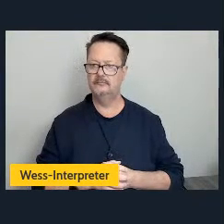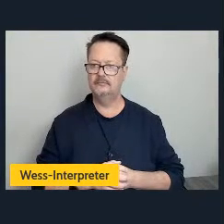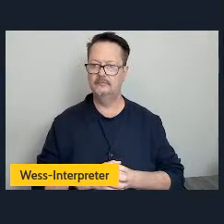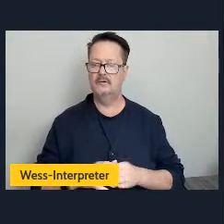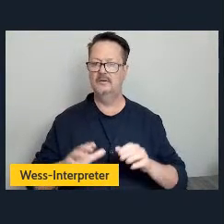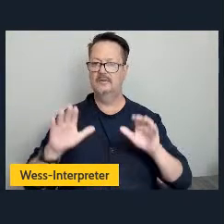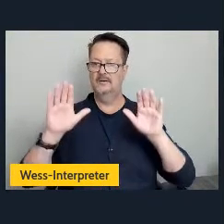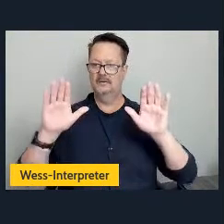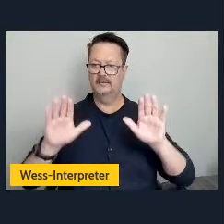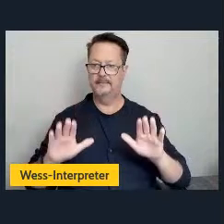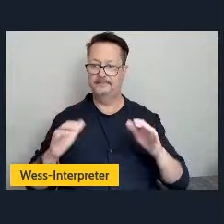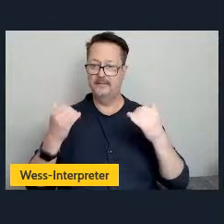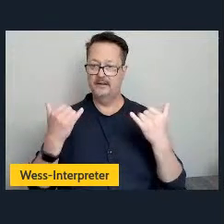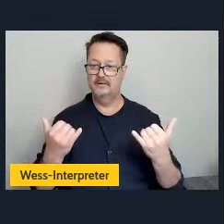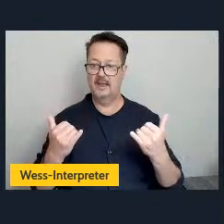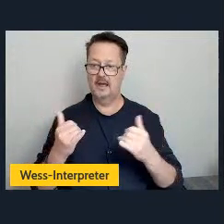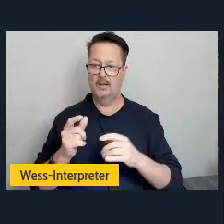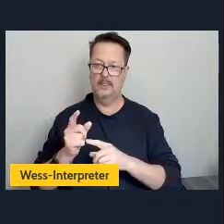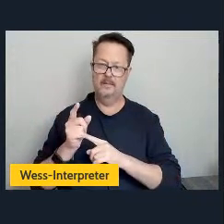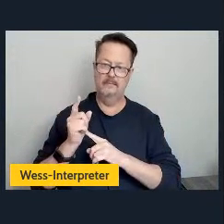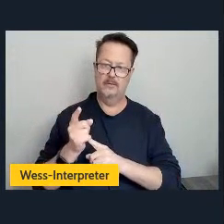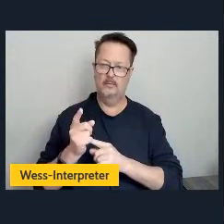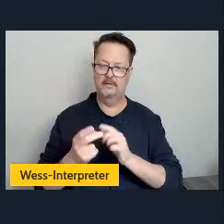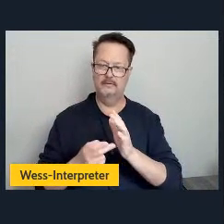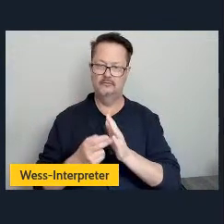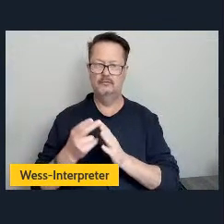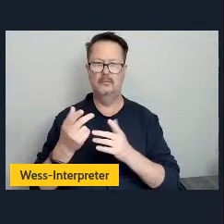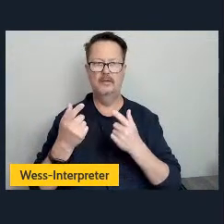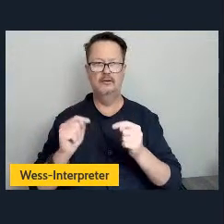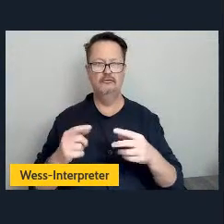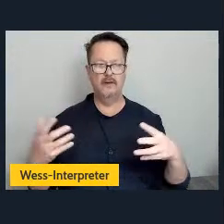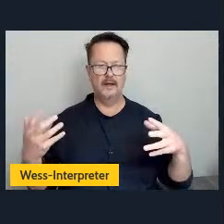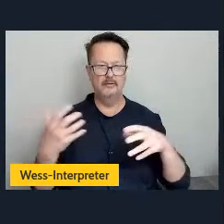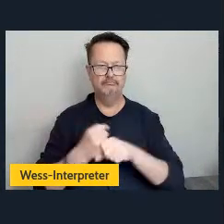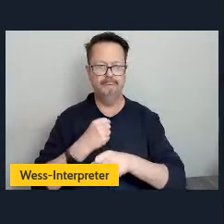Great. Now, the moment of truth, let's try and synthesize one more time.